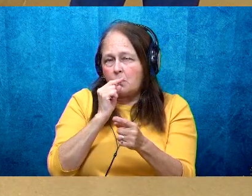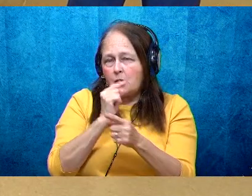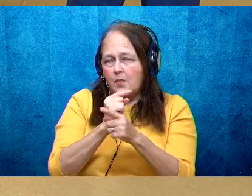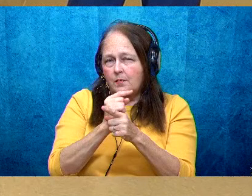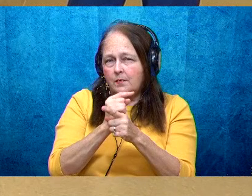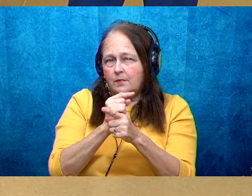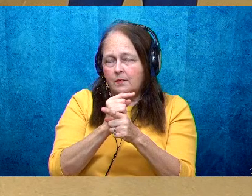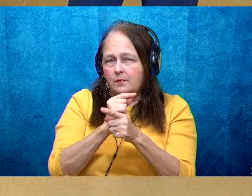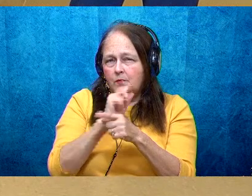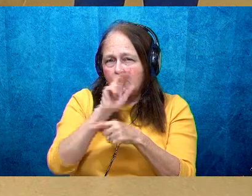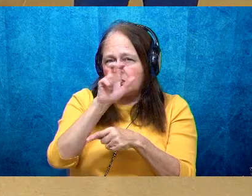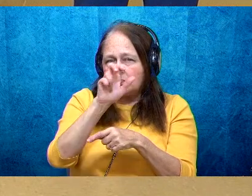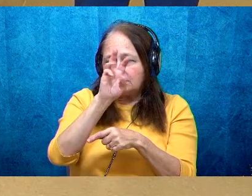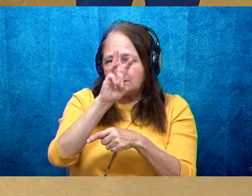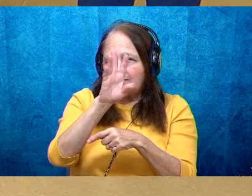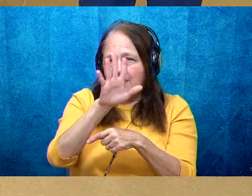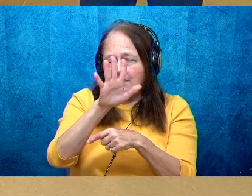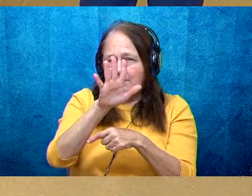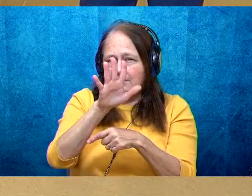are actually